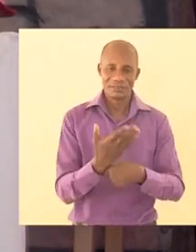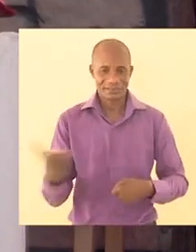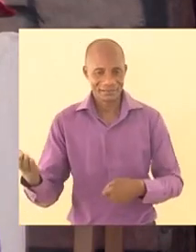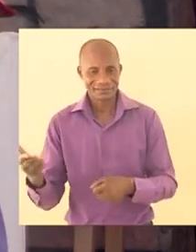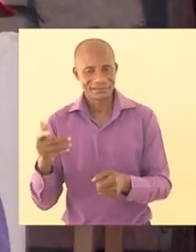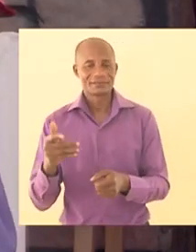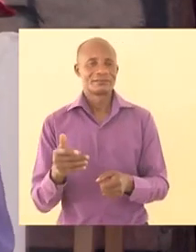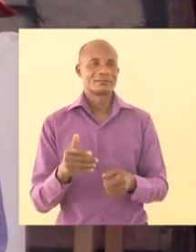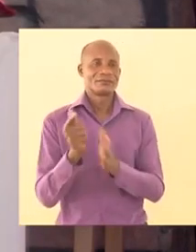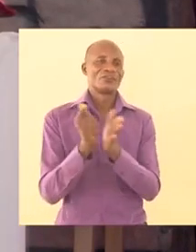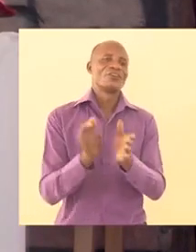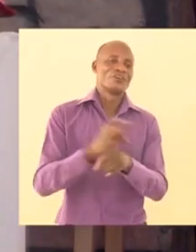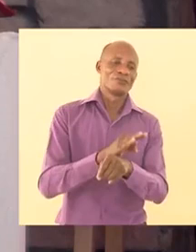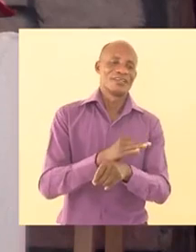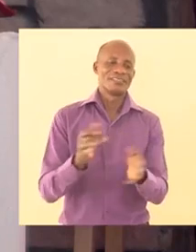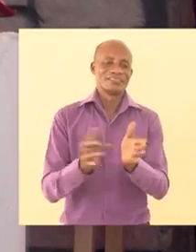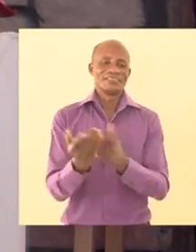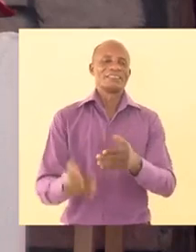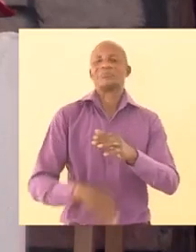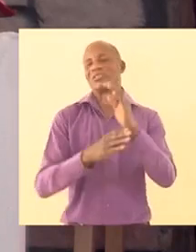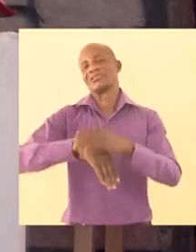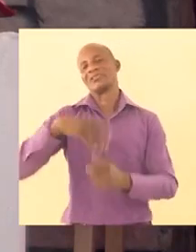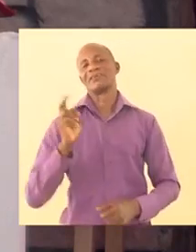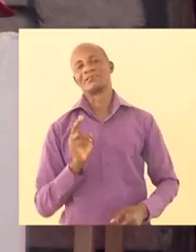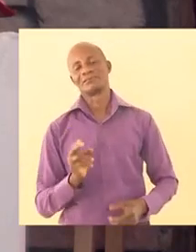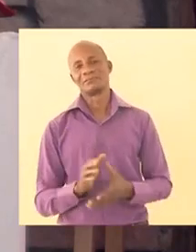comes, he begins to chase us out. Amen?